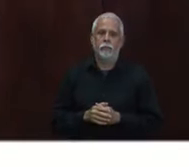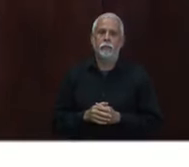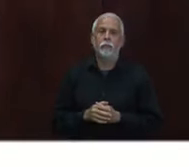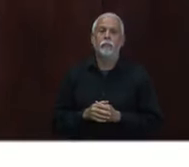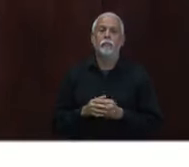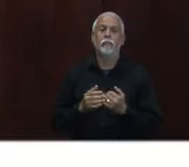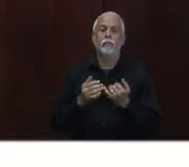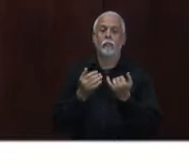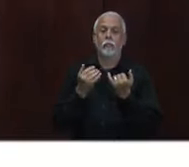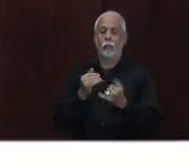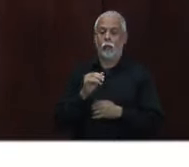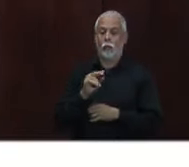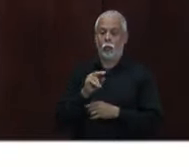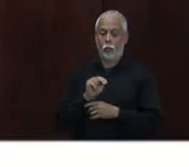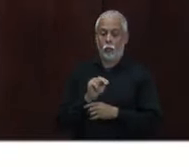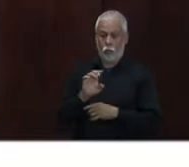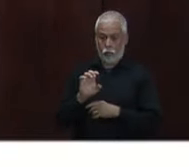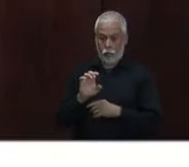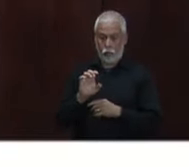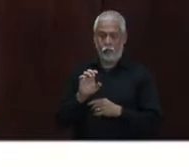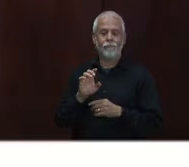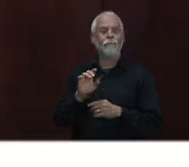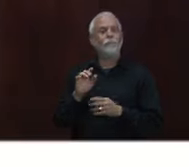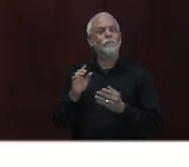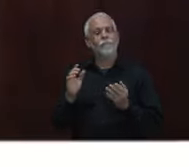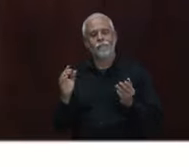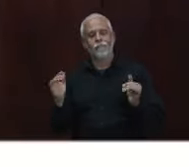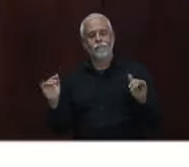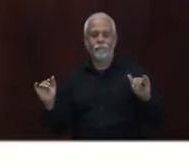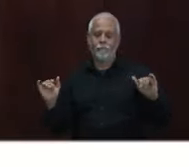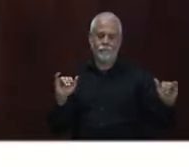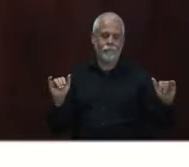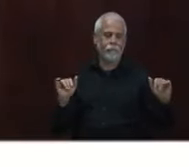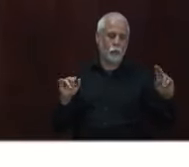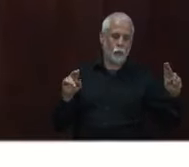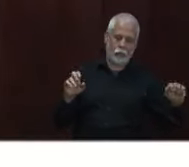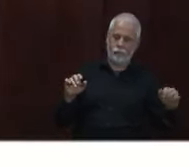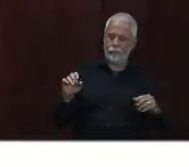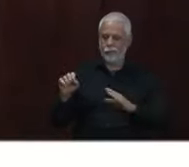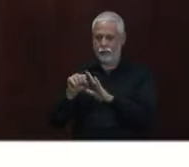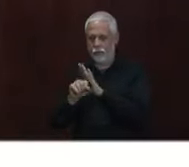From a state perspective, much like the U.S.,